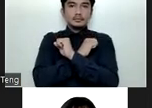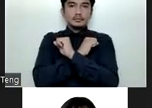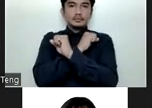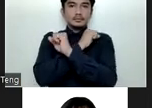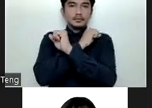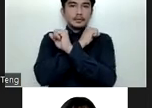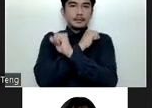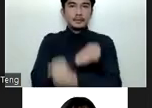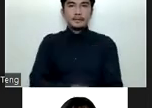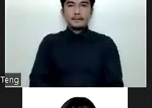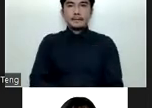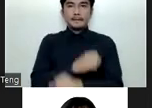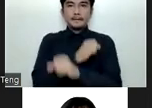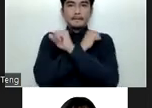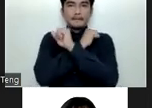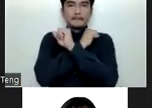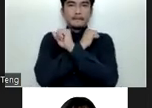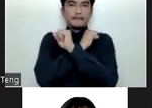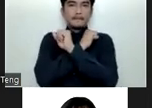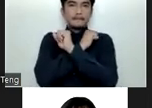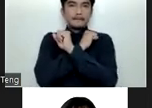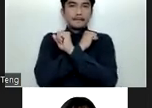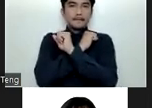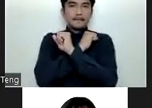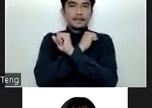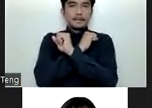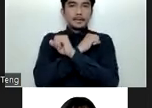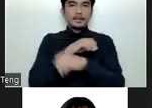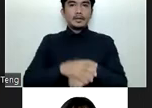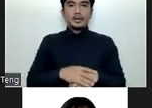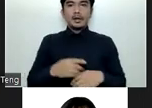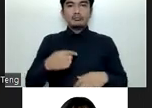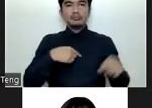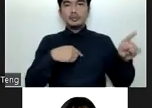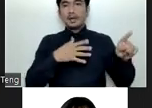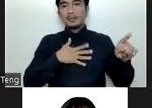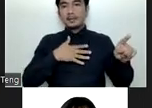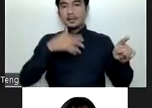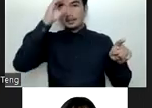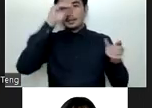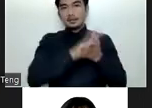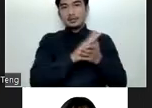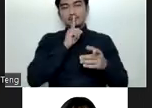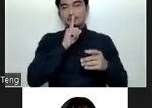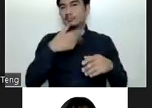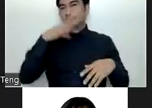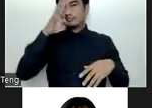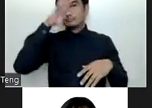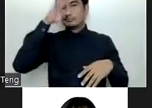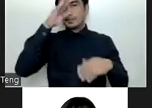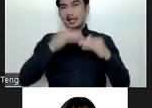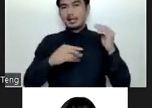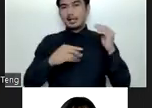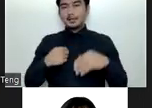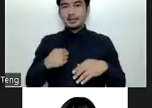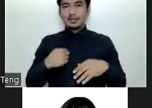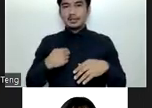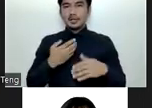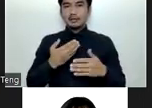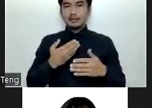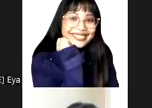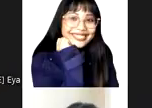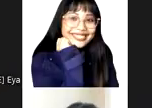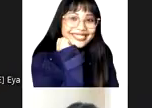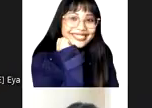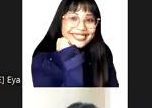also a crafter. He's actually more creative than me. Oh yeah, and good thing is that